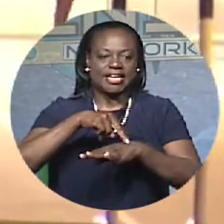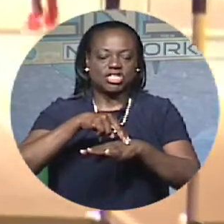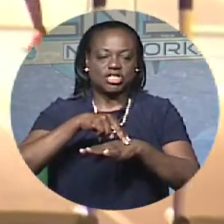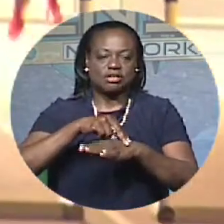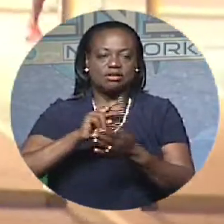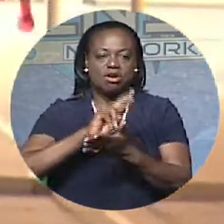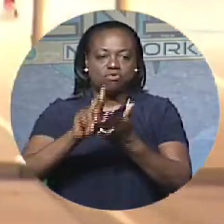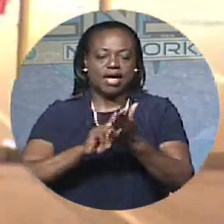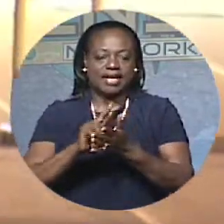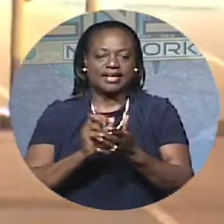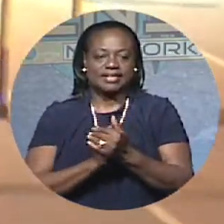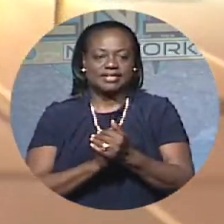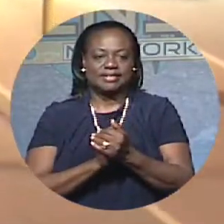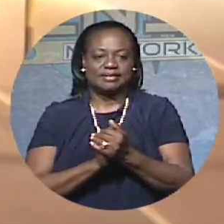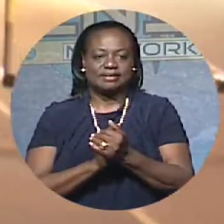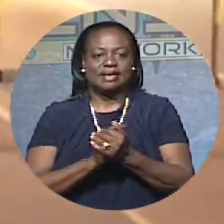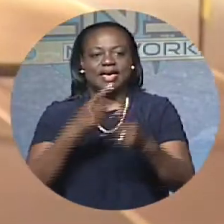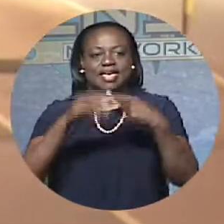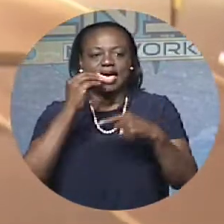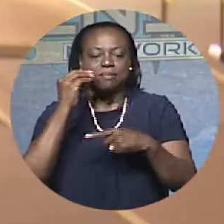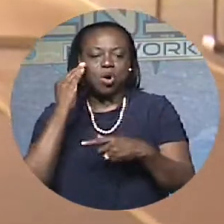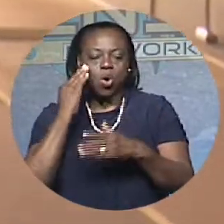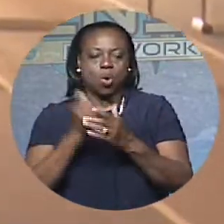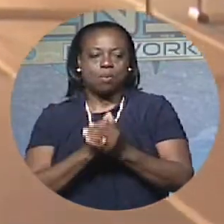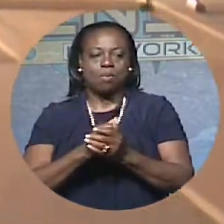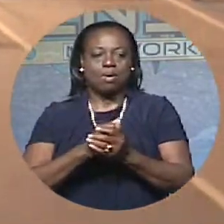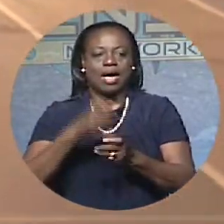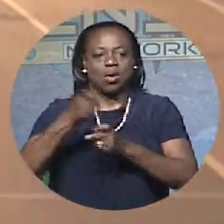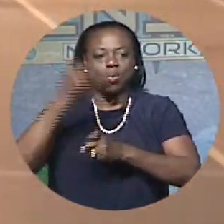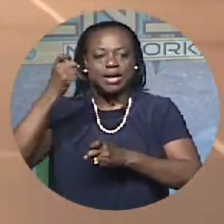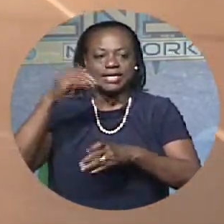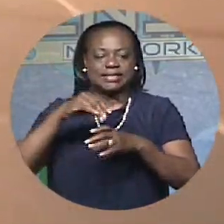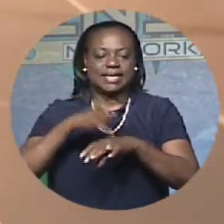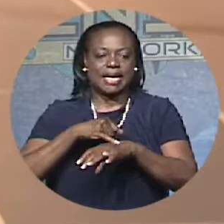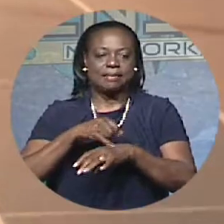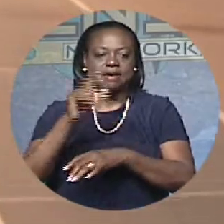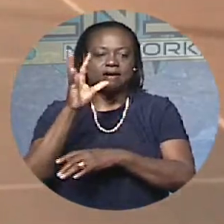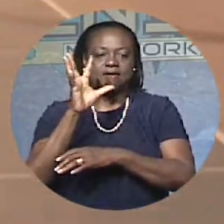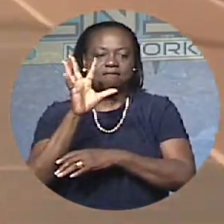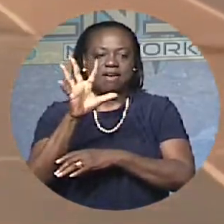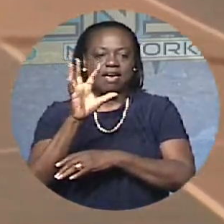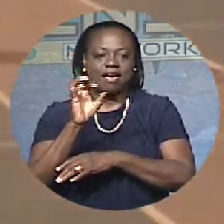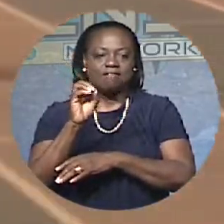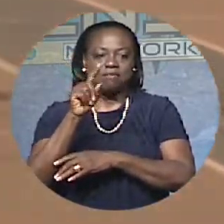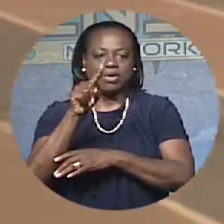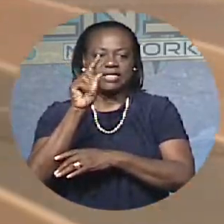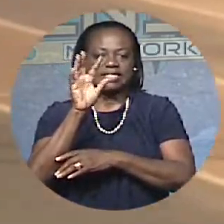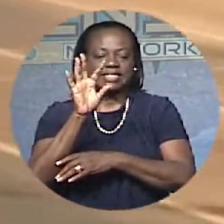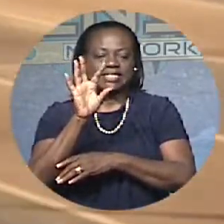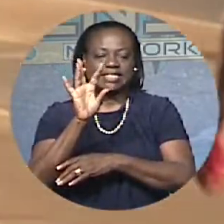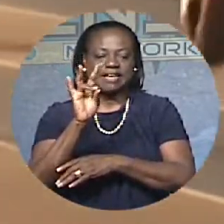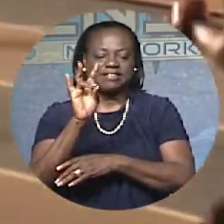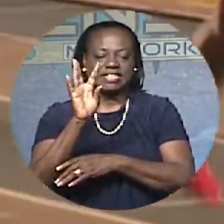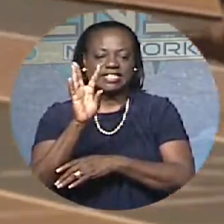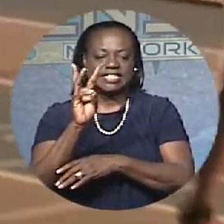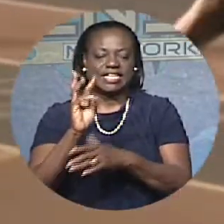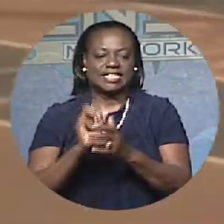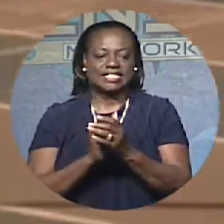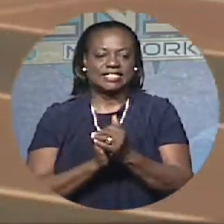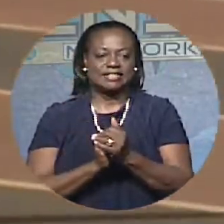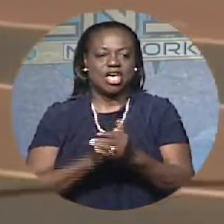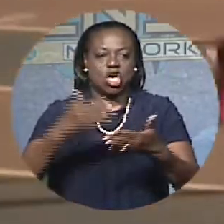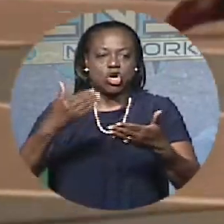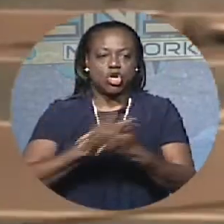the NCAAs. He came home in front of his home crowd and won that in a time of 50.76. And a new